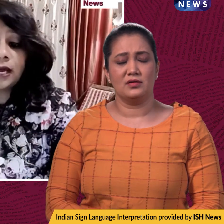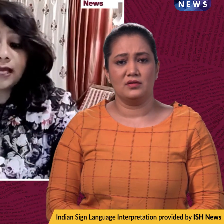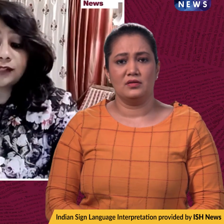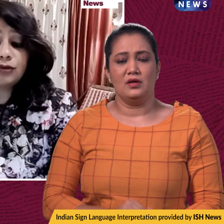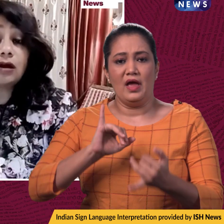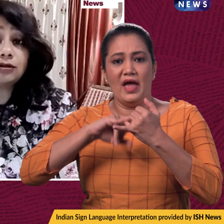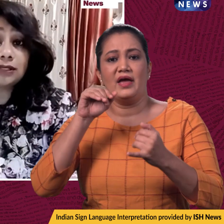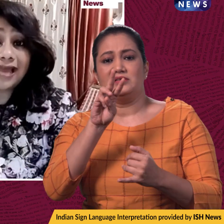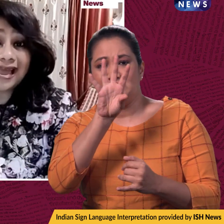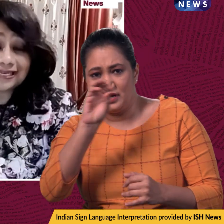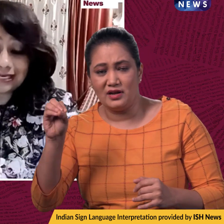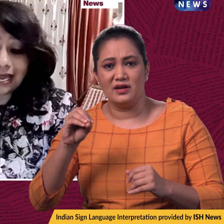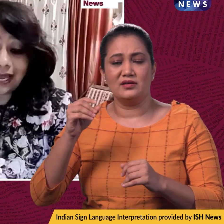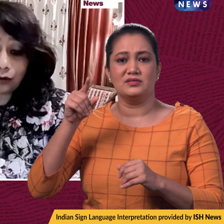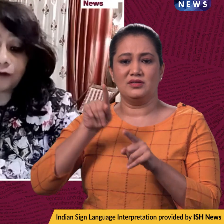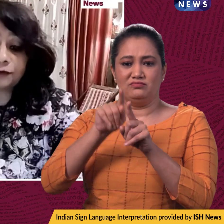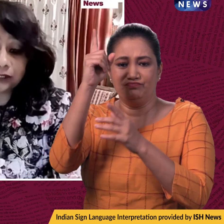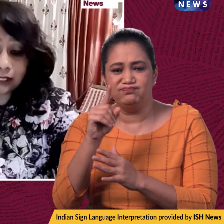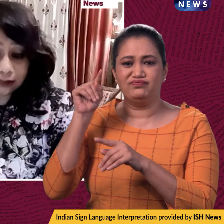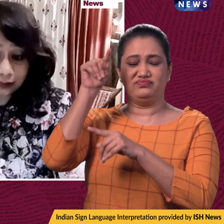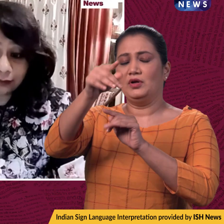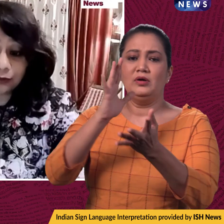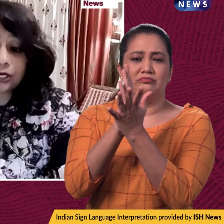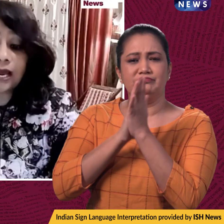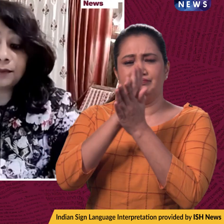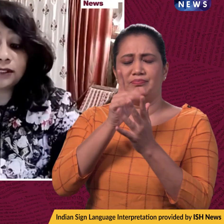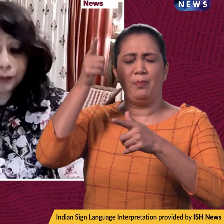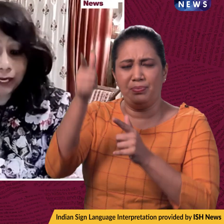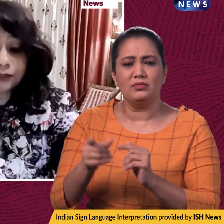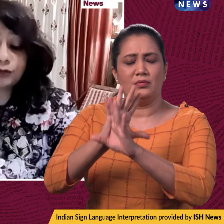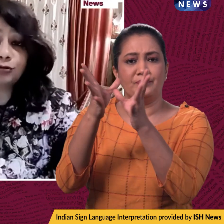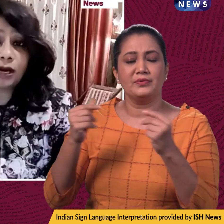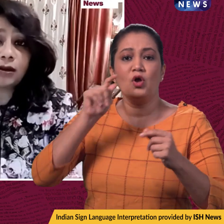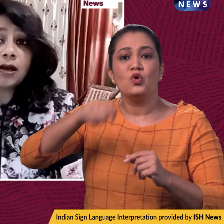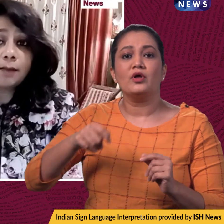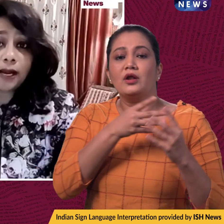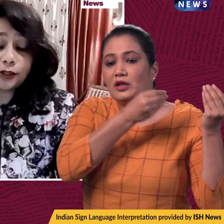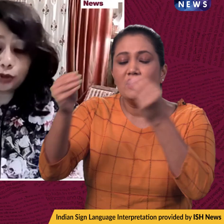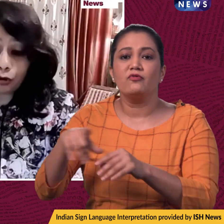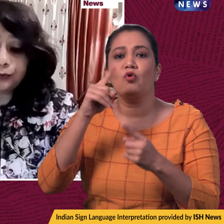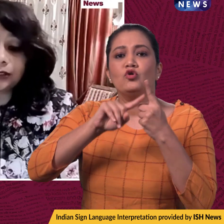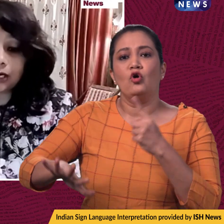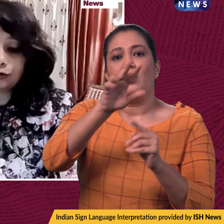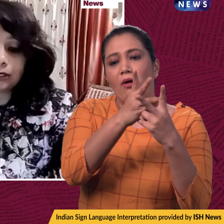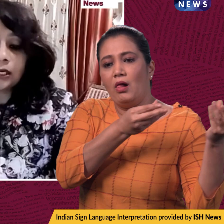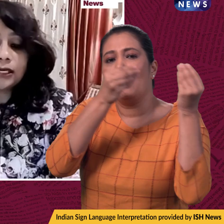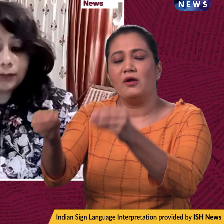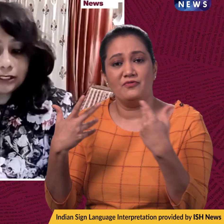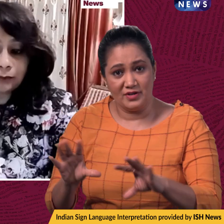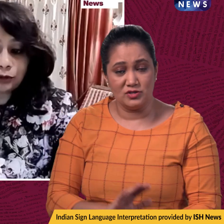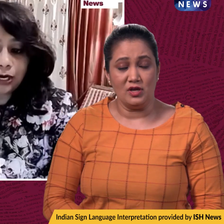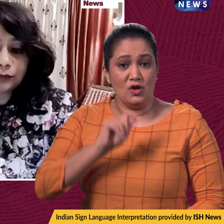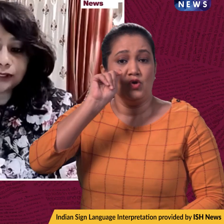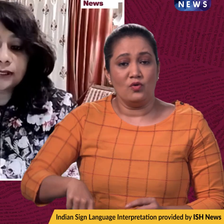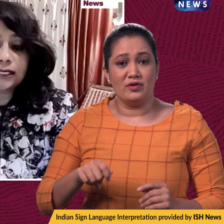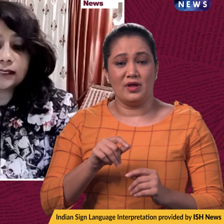destroyed S-300 anti-aircraft missile systems which had been supplied to Ukraine by a European country. In the